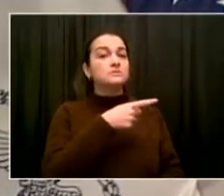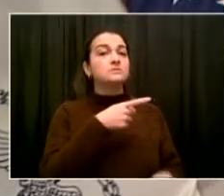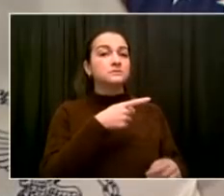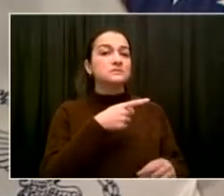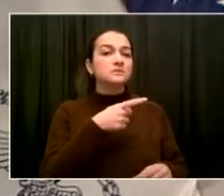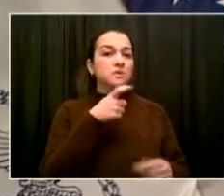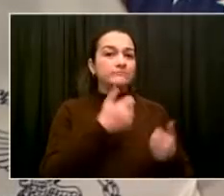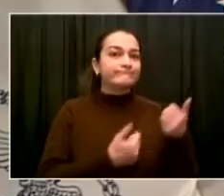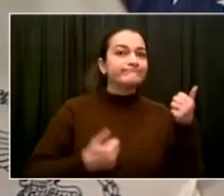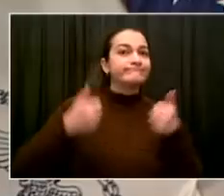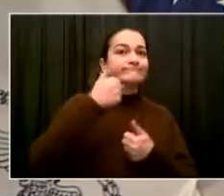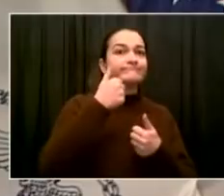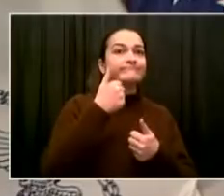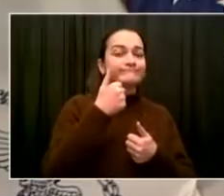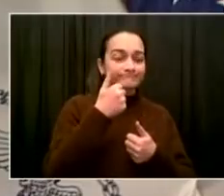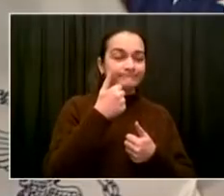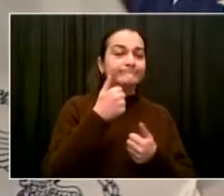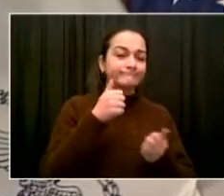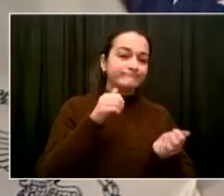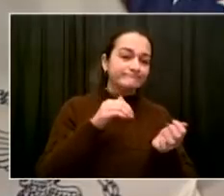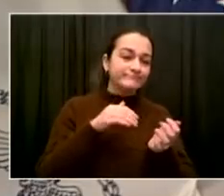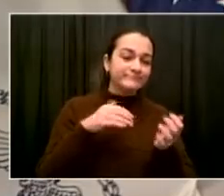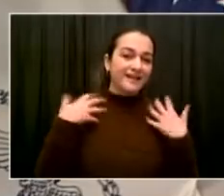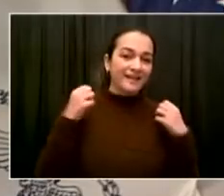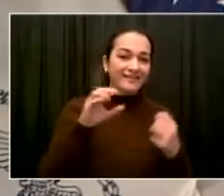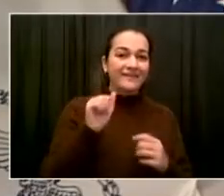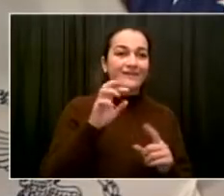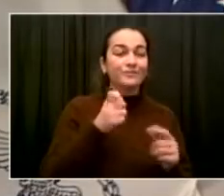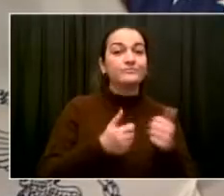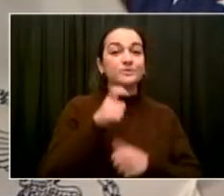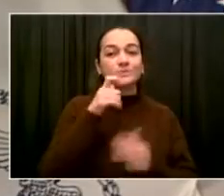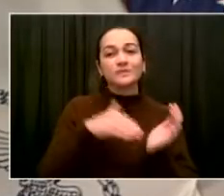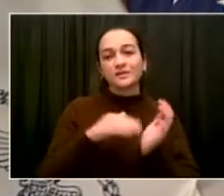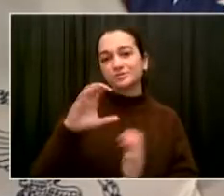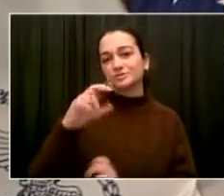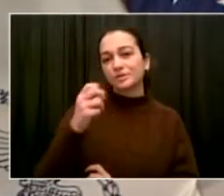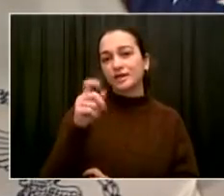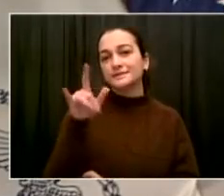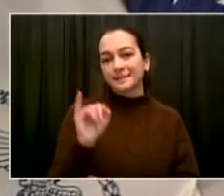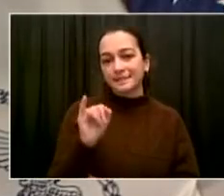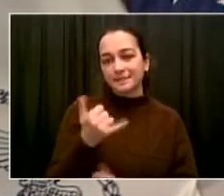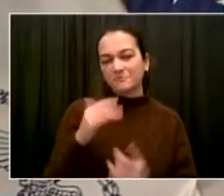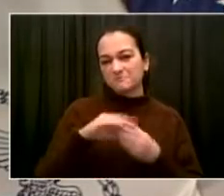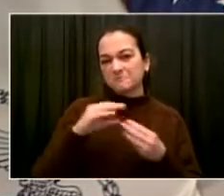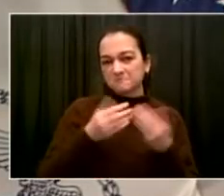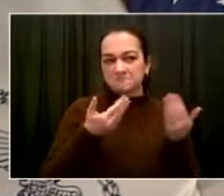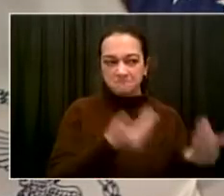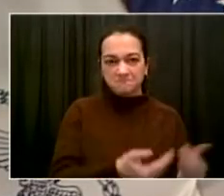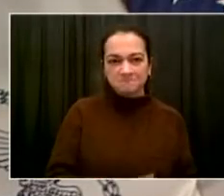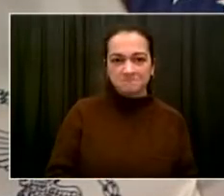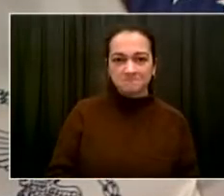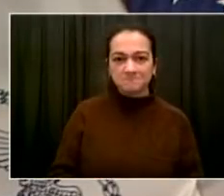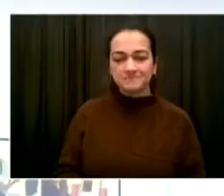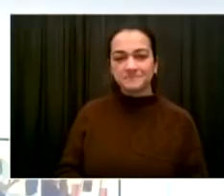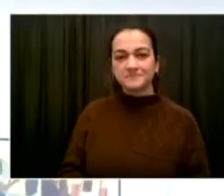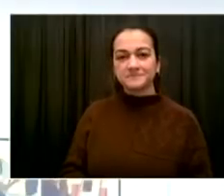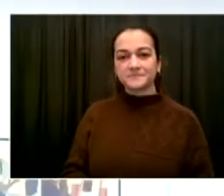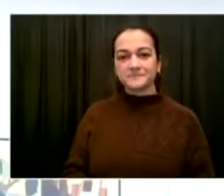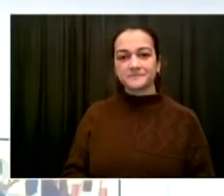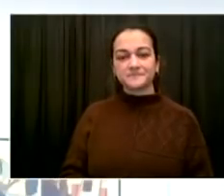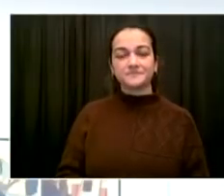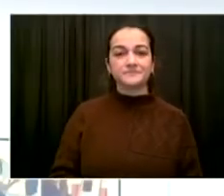Thank you very much, Mr. Mayor. Look, with any respiratory virus, we think about exposure, infection,